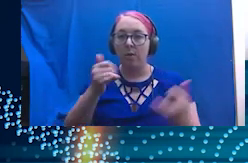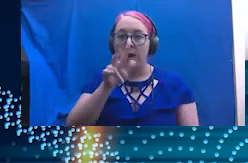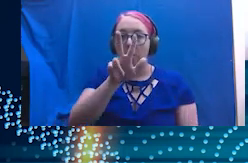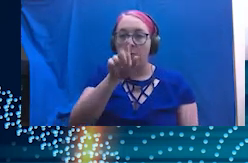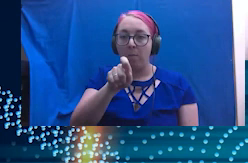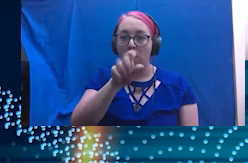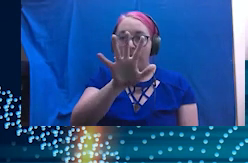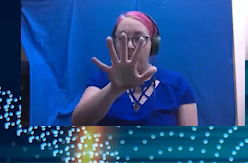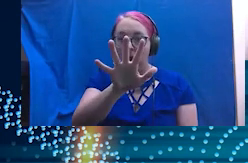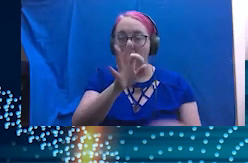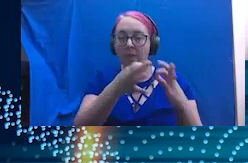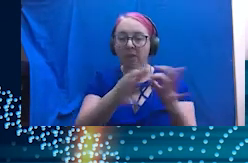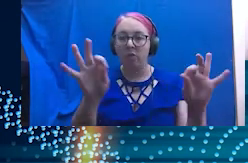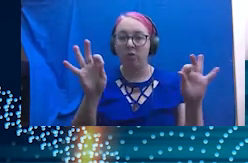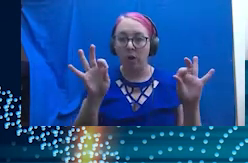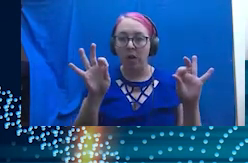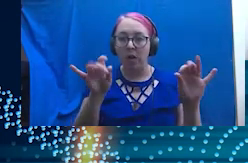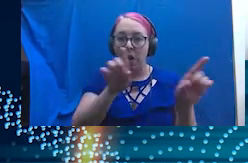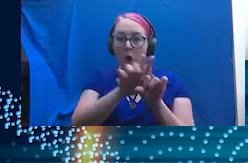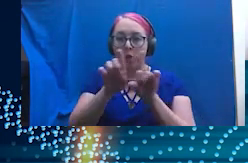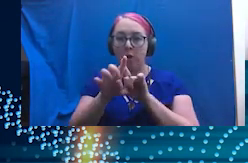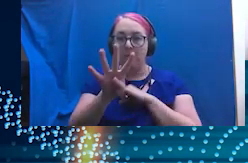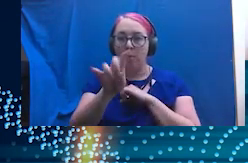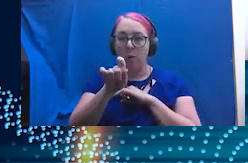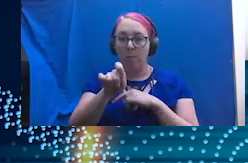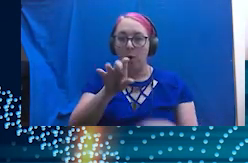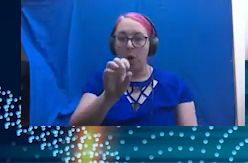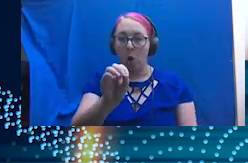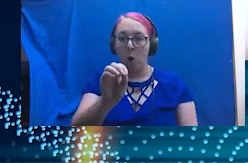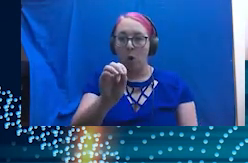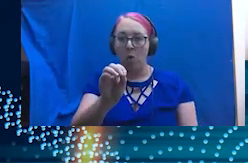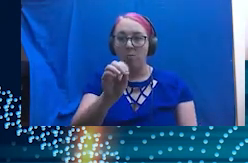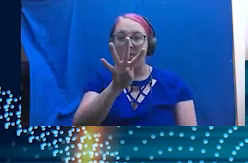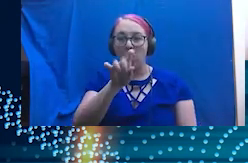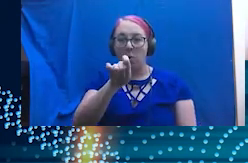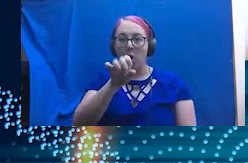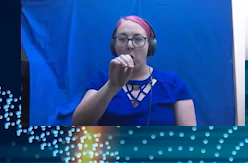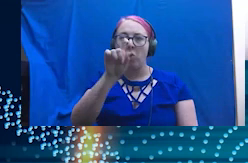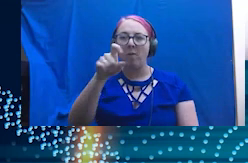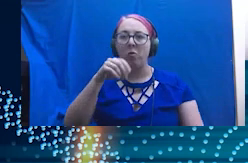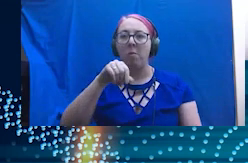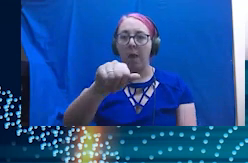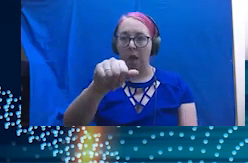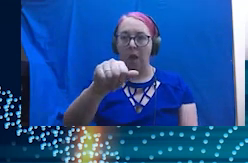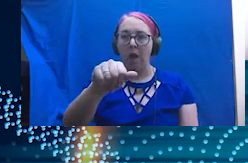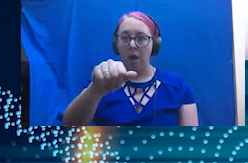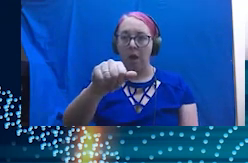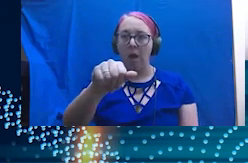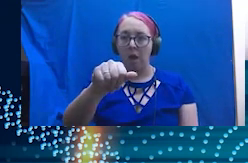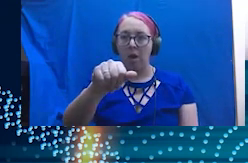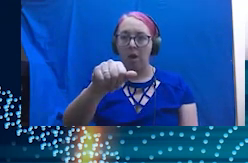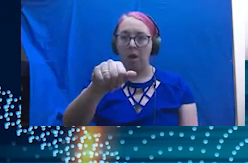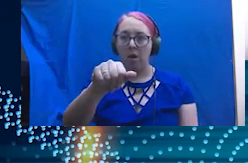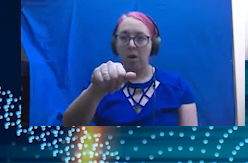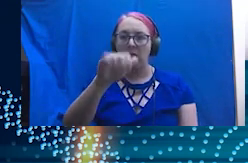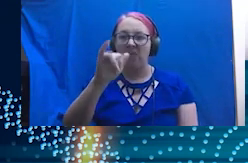is free. There is a version 4.0 and that you have to pay for. That's what